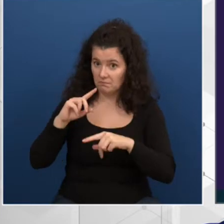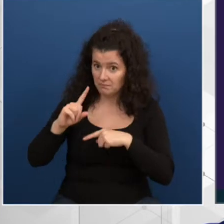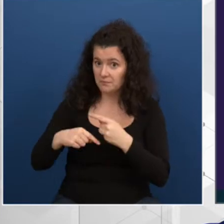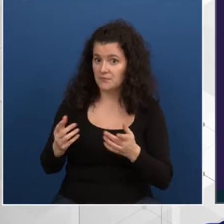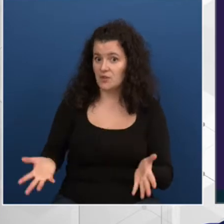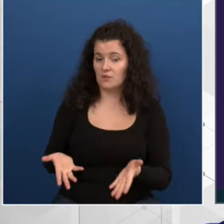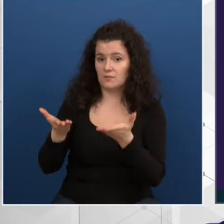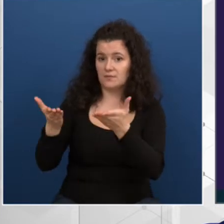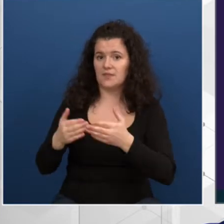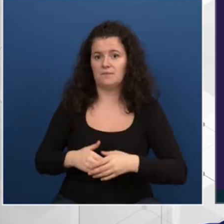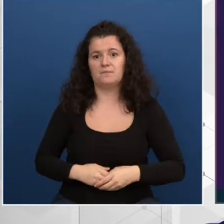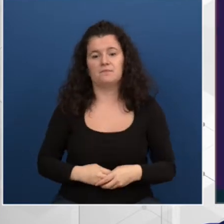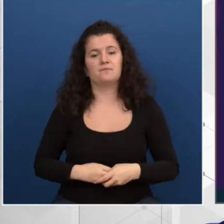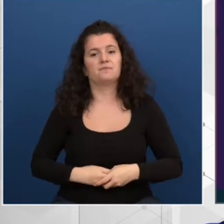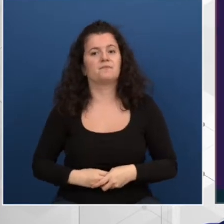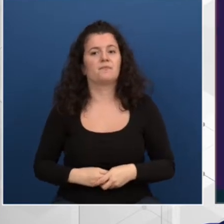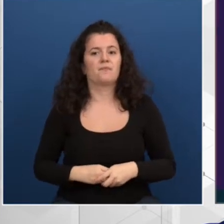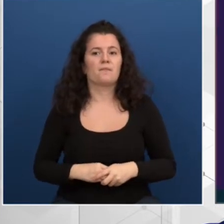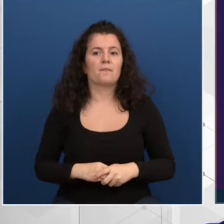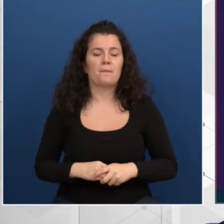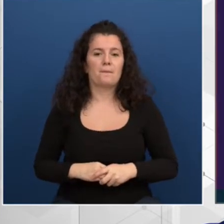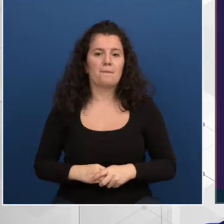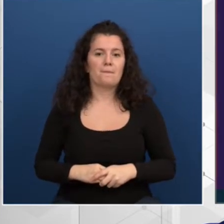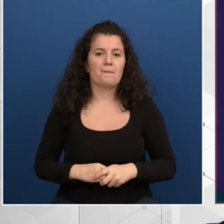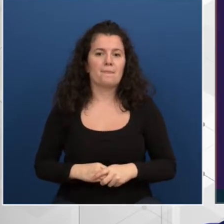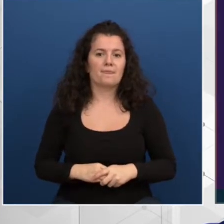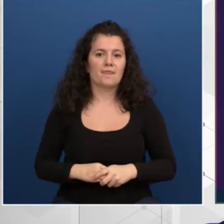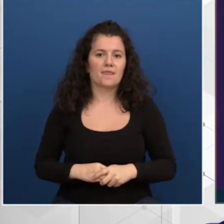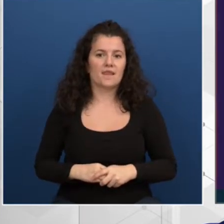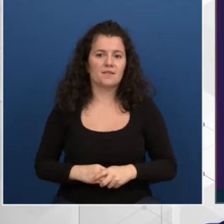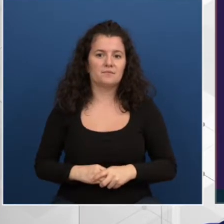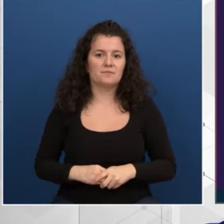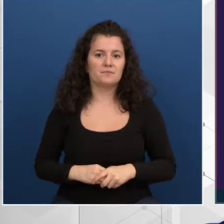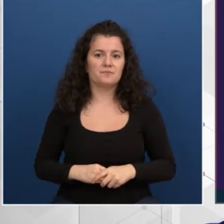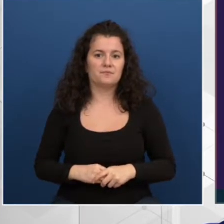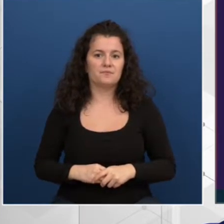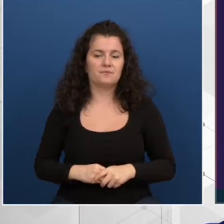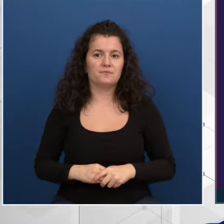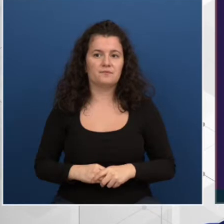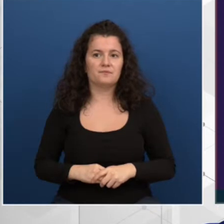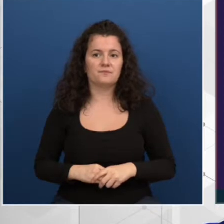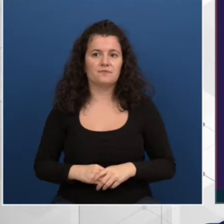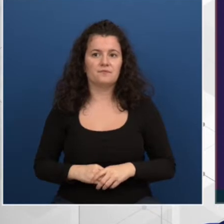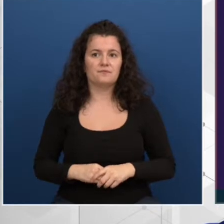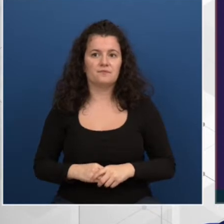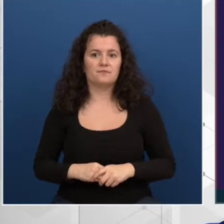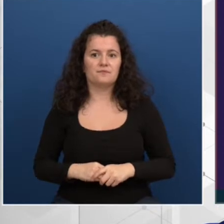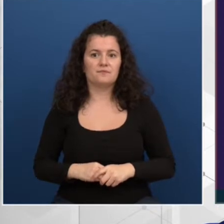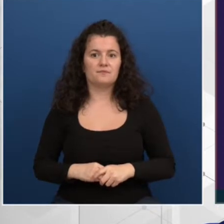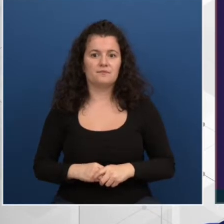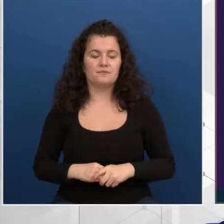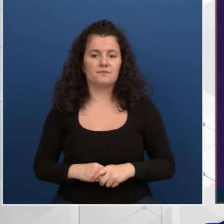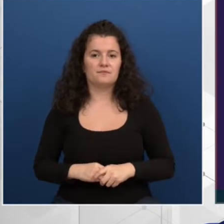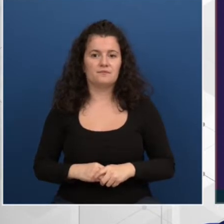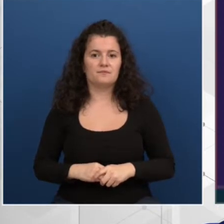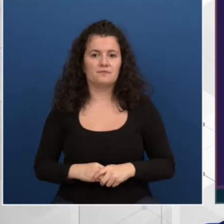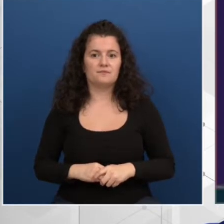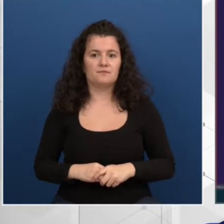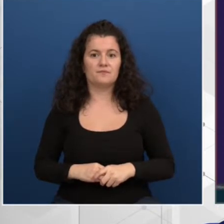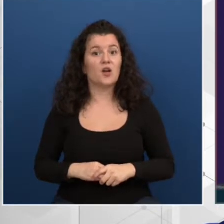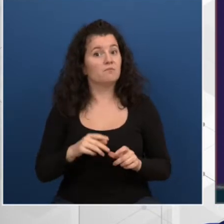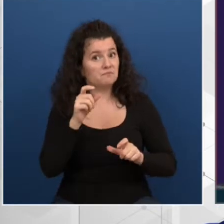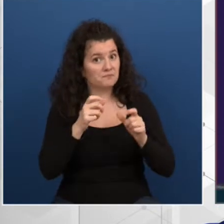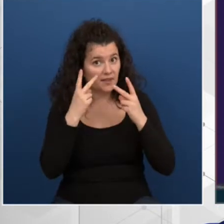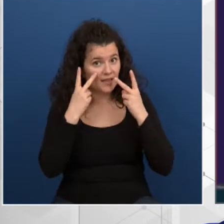page. All right, it's running. I'm going to push this down a little bit so people can see the errors on the screen.